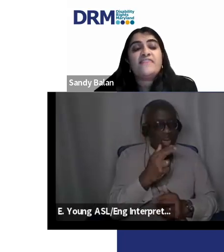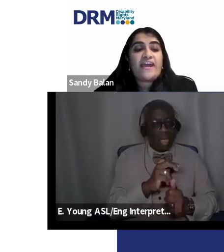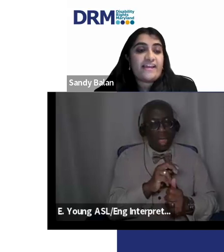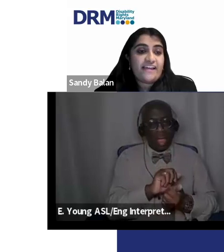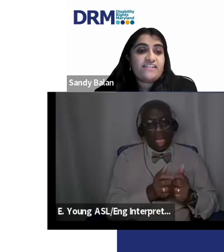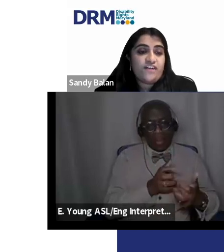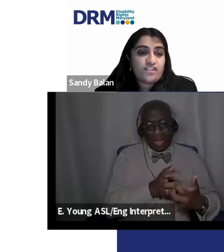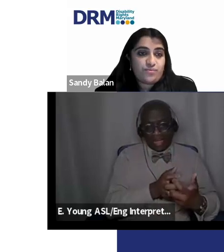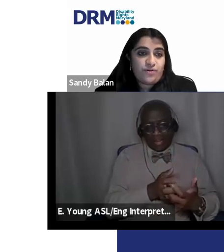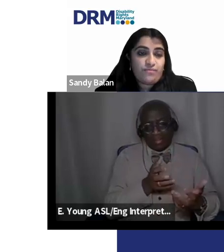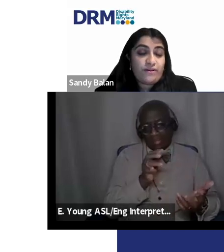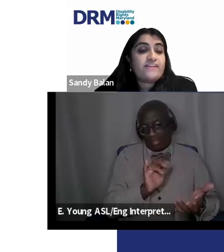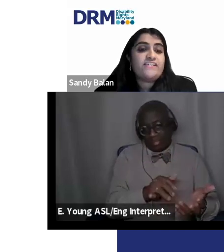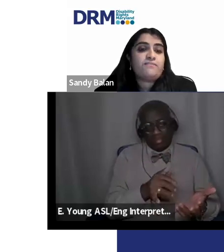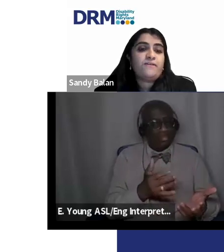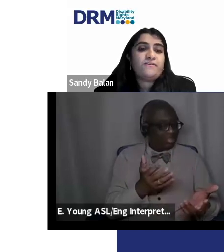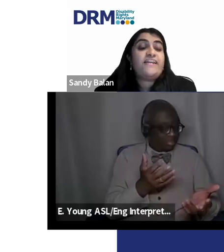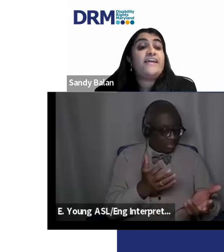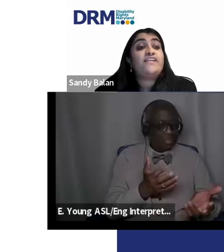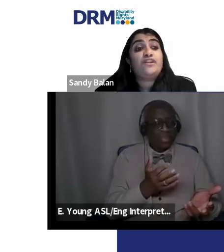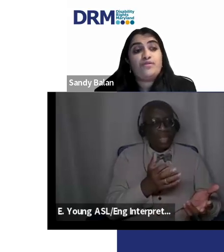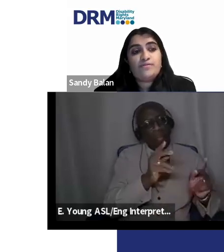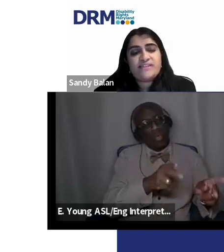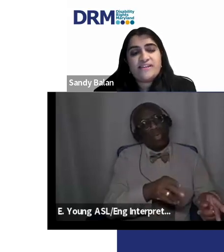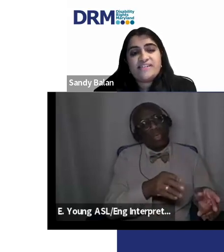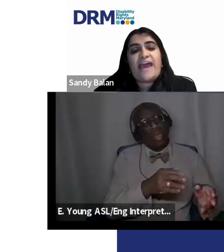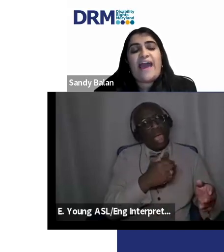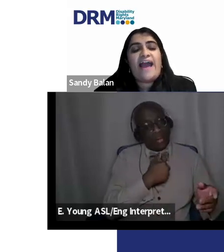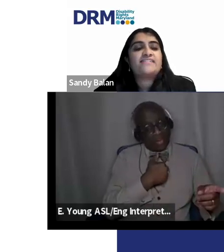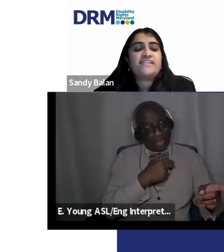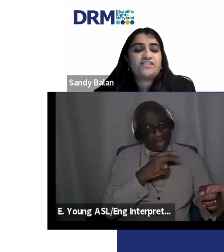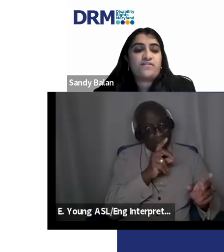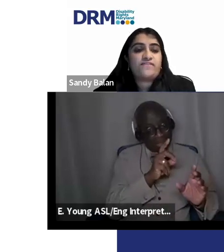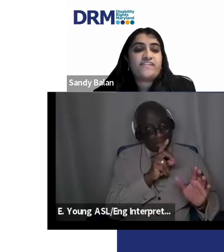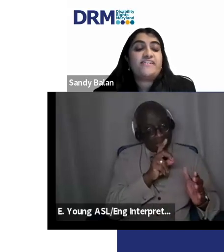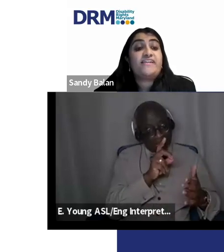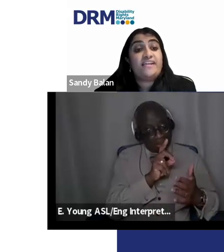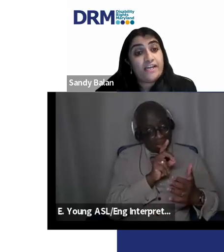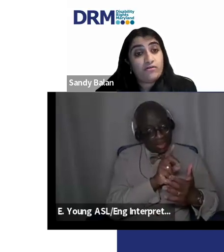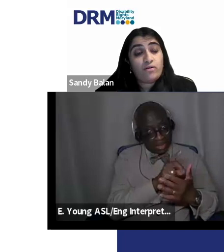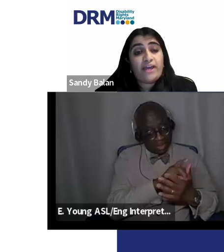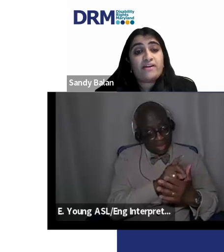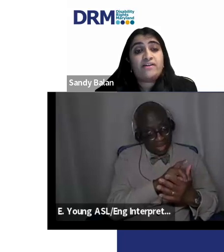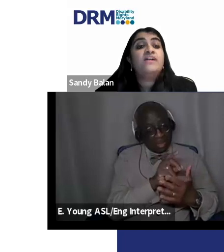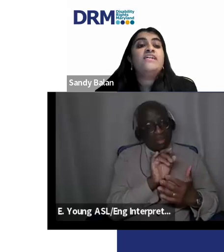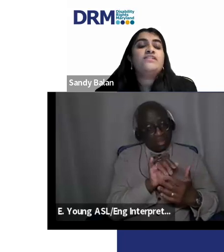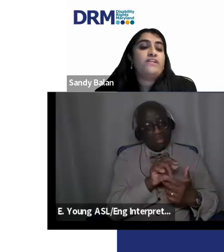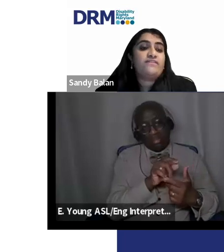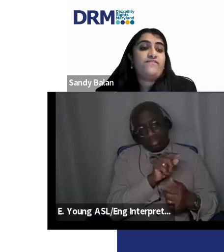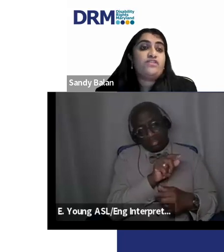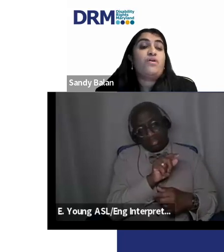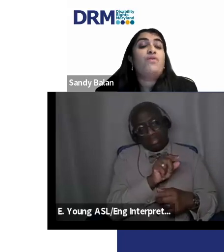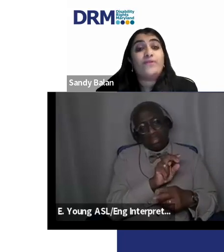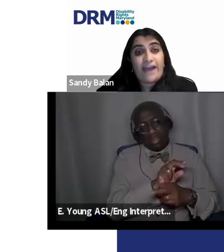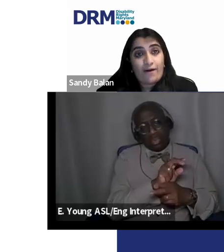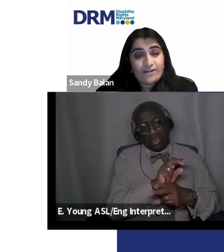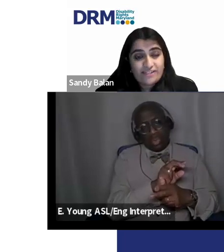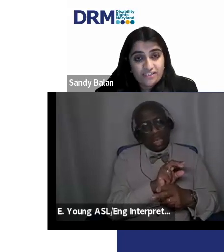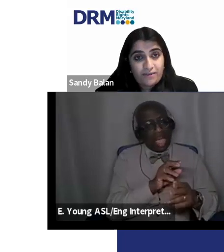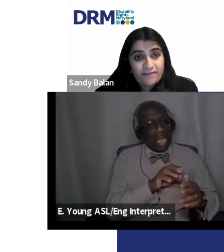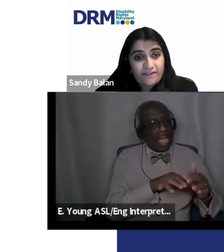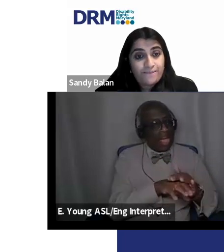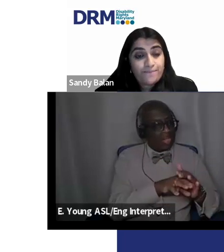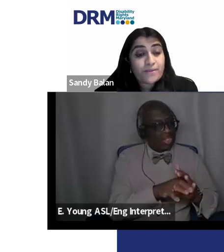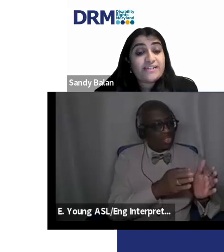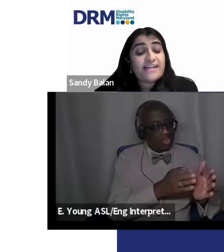accommodation that an individual with a disability can use to access services in an equal manner to an individual without